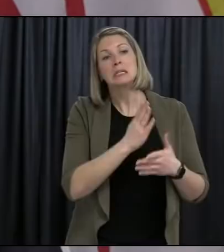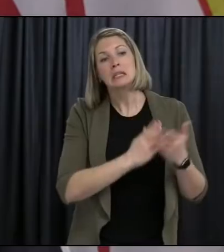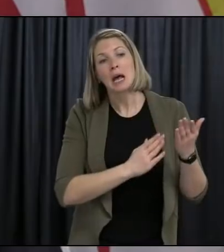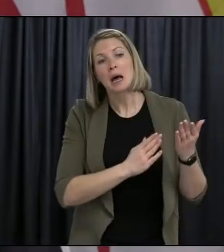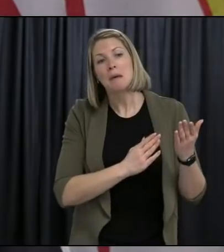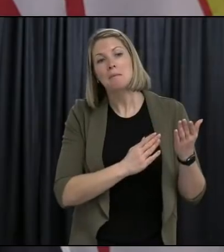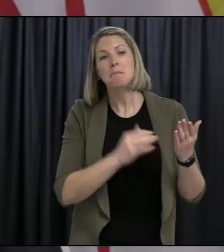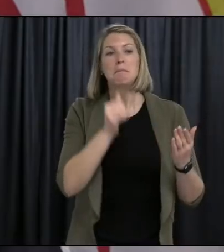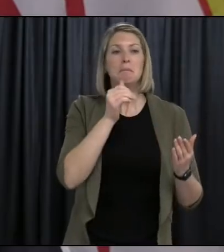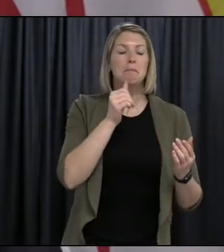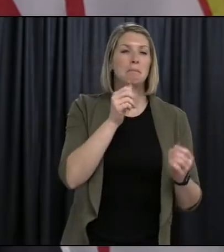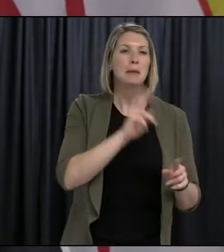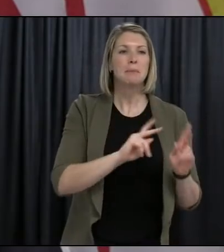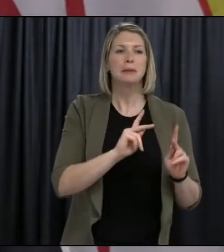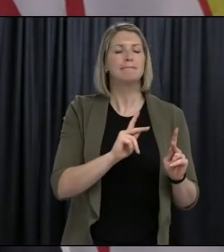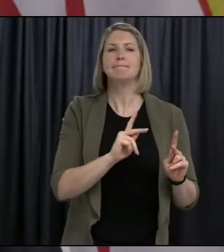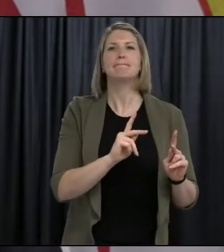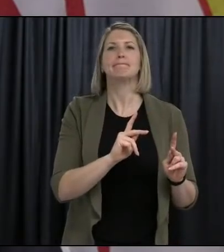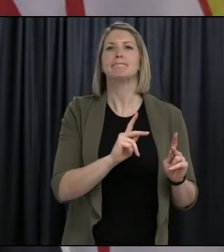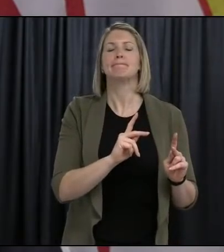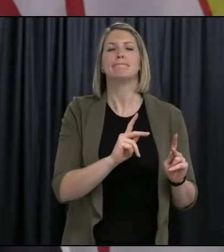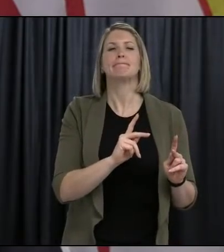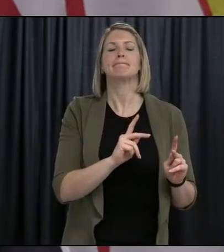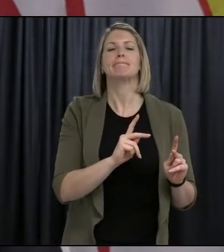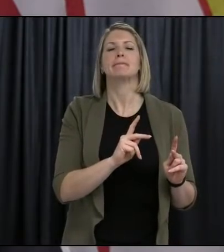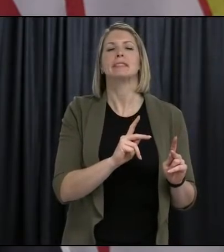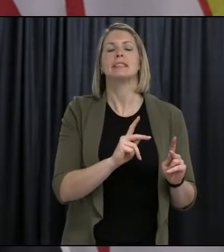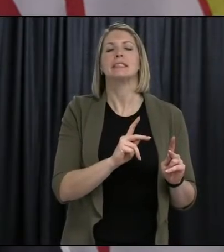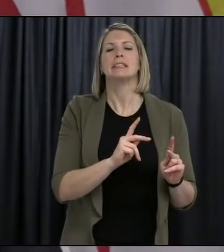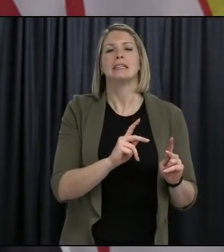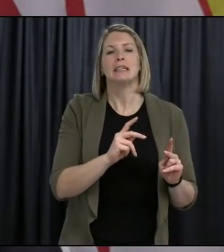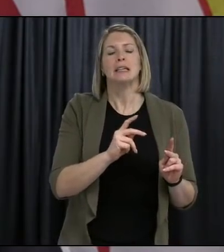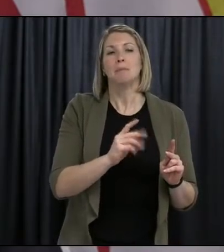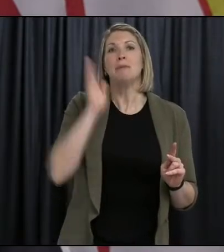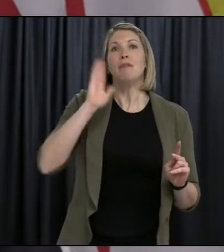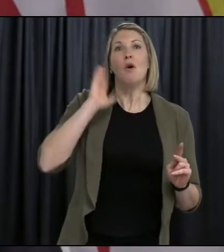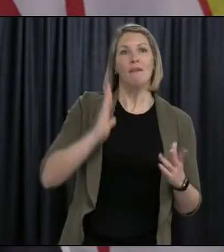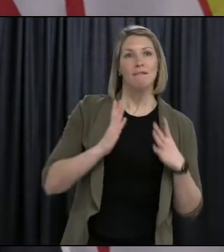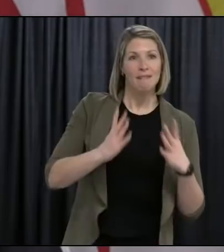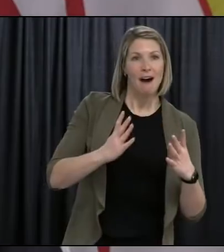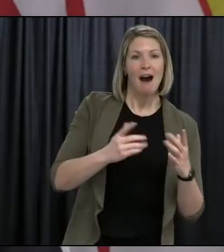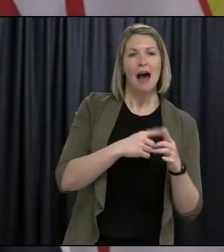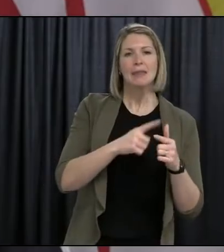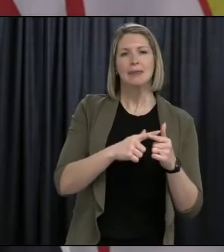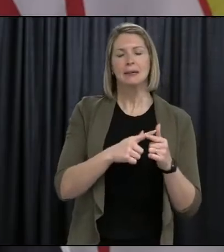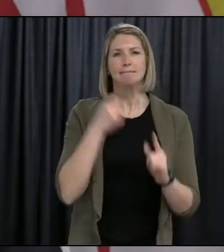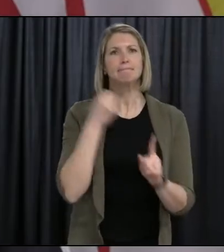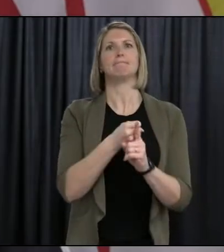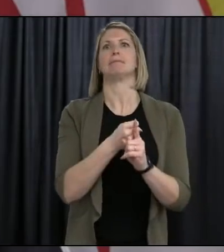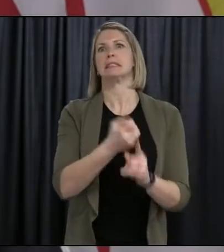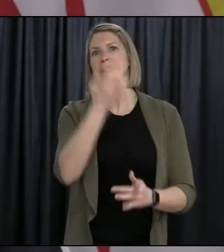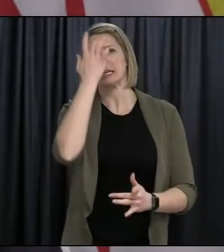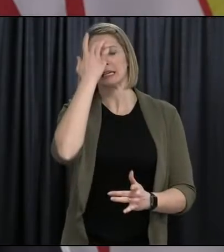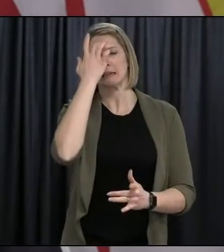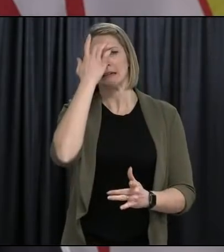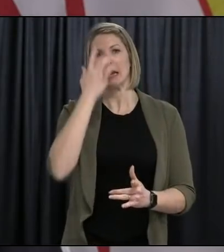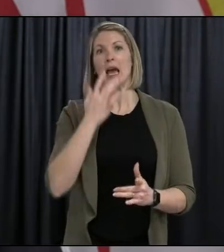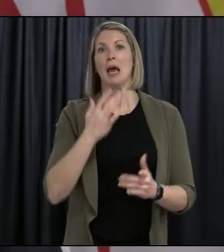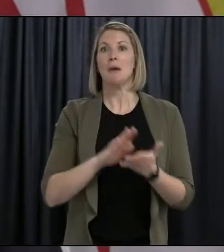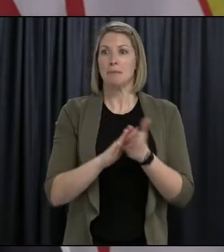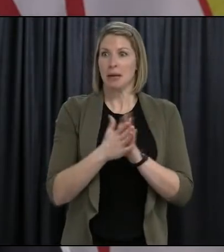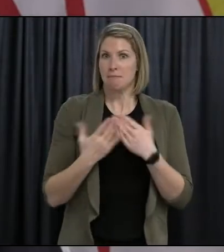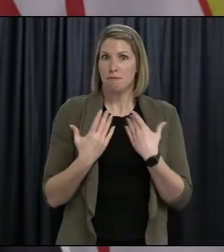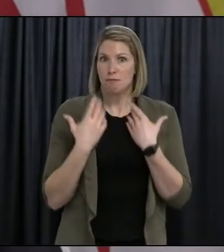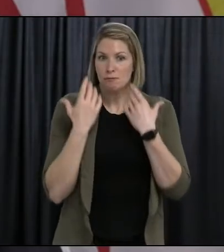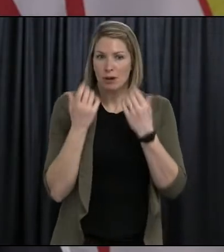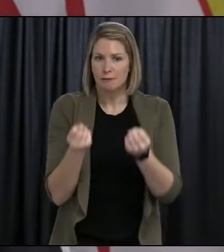sometimes people just don't ever kind of get back to their level of functioning that they were at before they got really sick. So that's why it's so